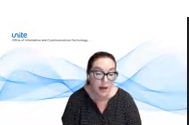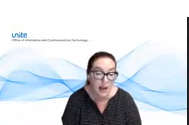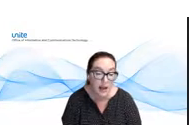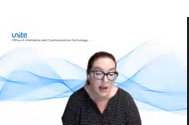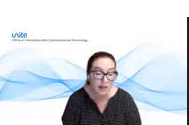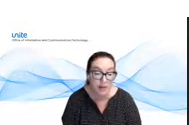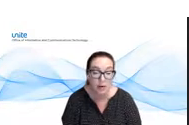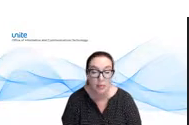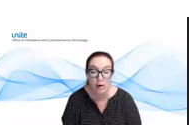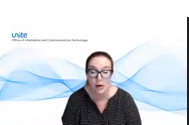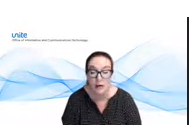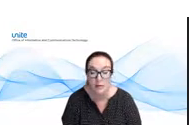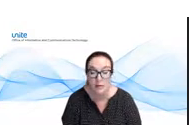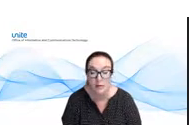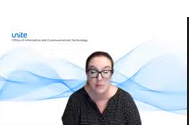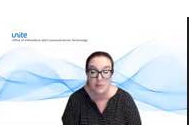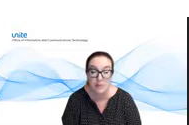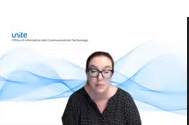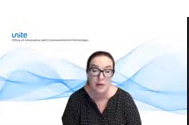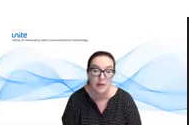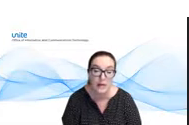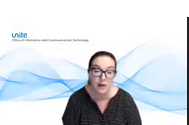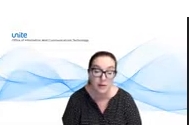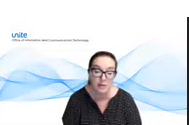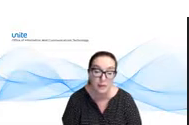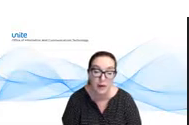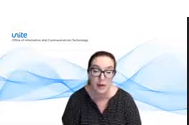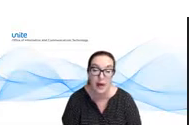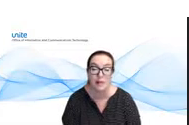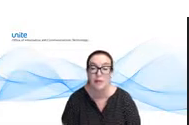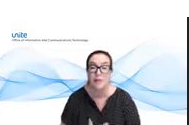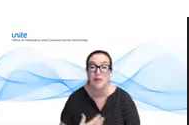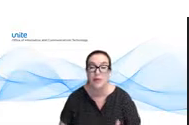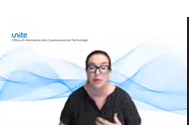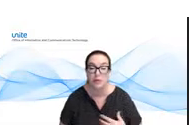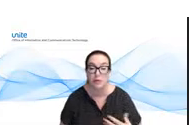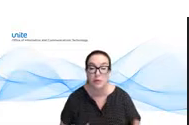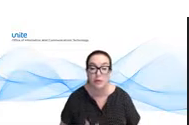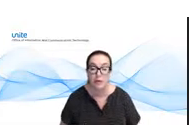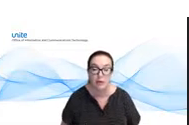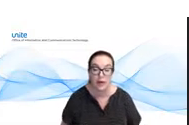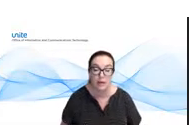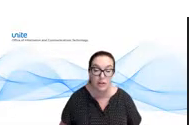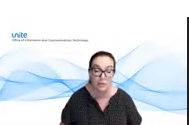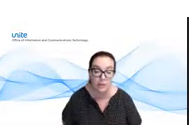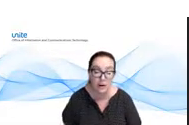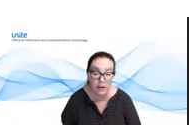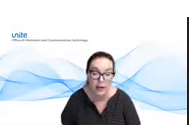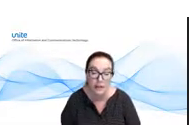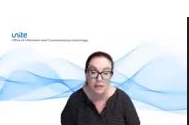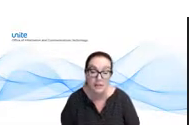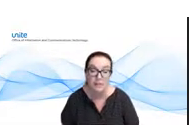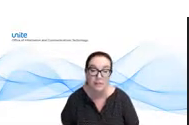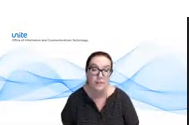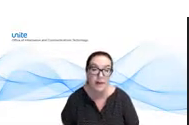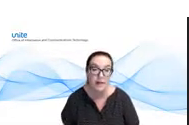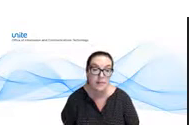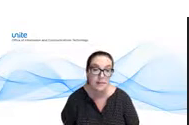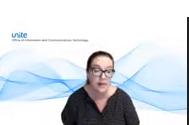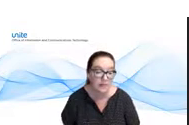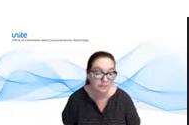in their own way, and that our products and services need to be adaptable, and we have to be in continual communication with our